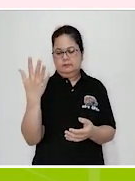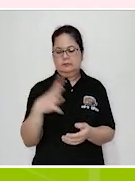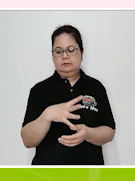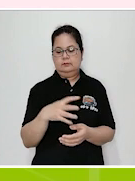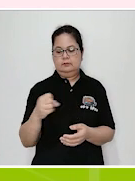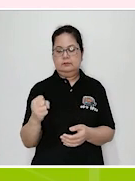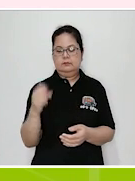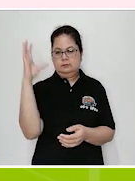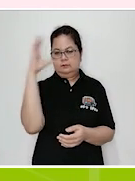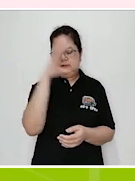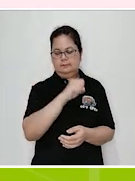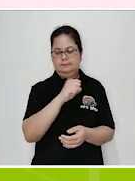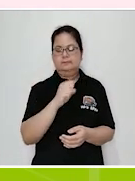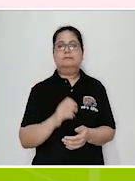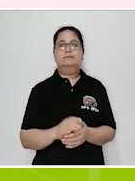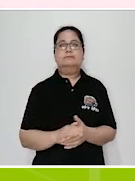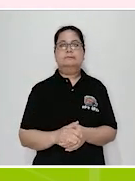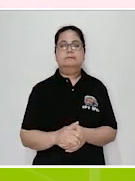an inference.